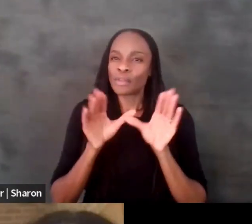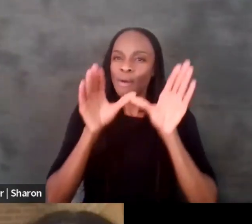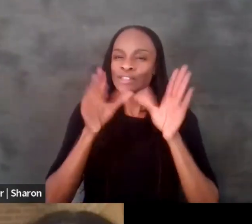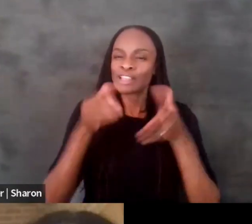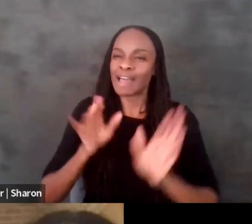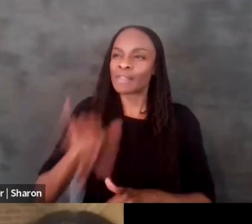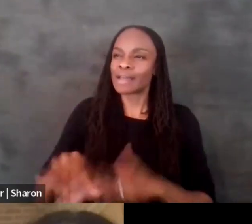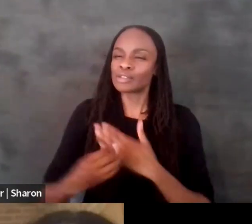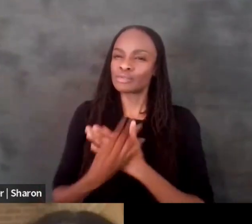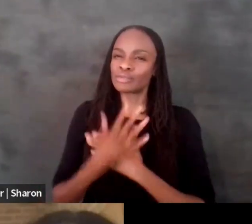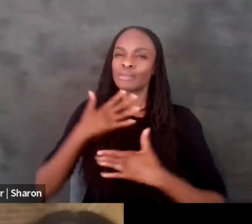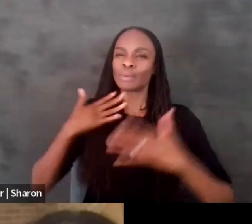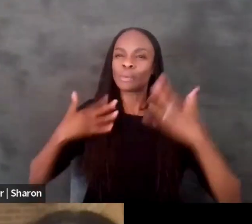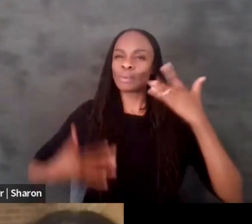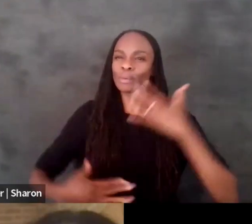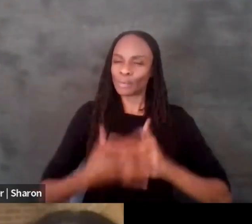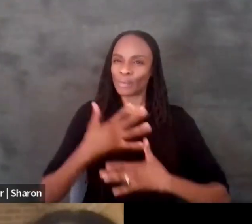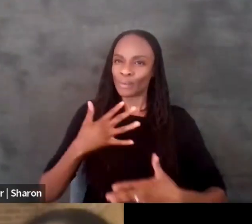it's very intentional.